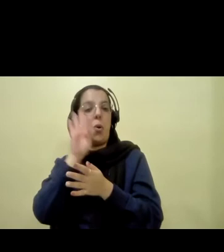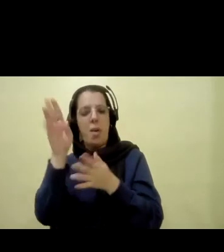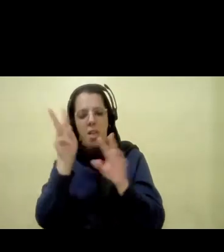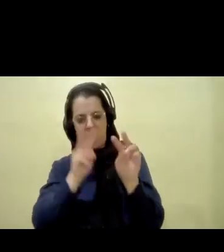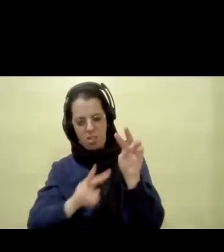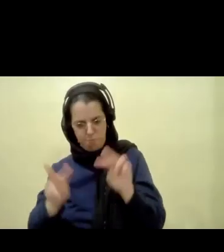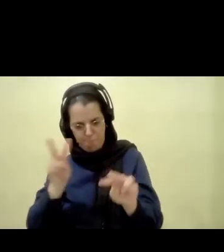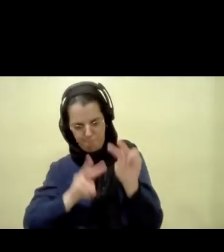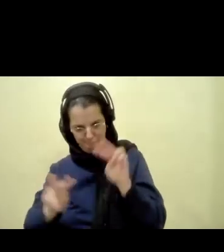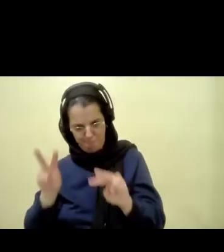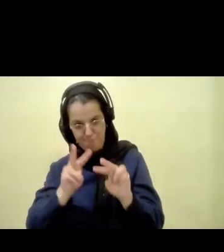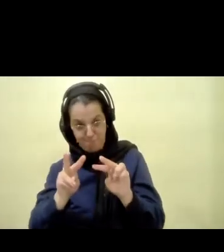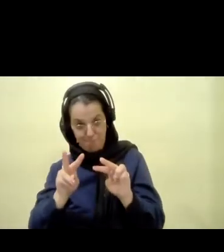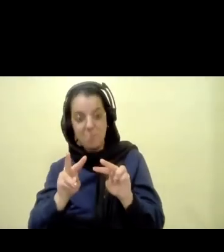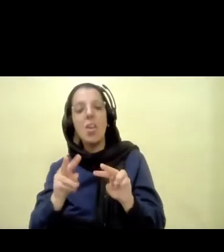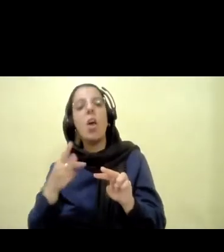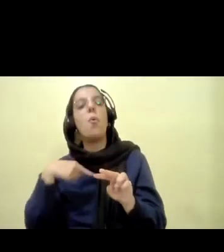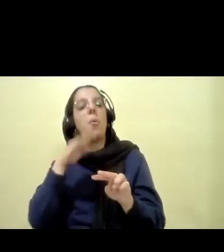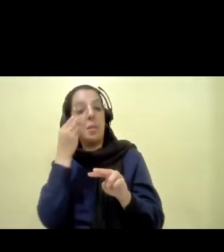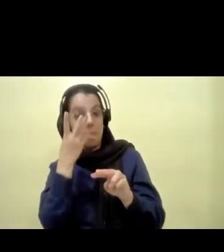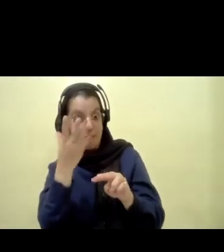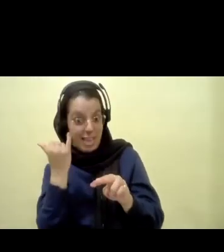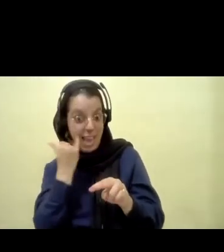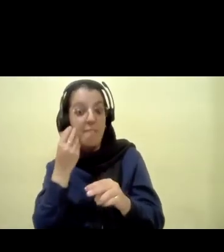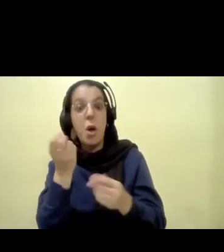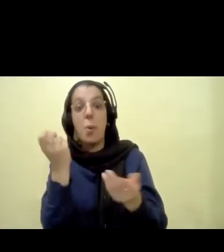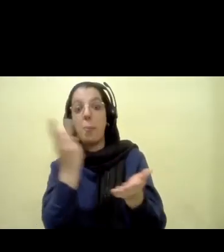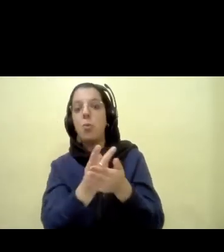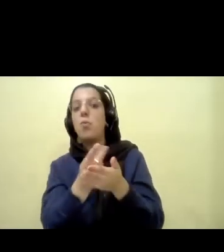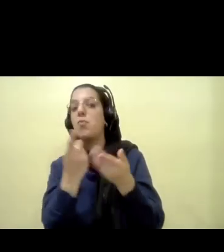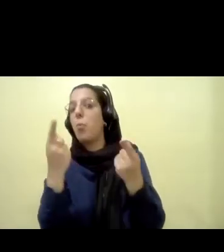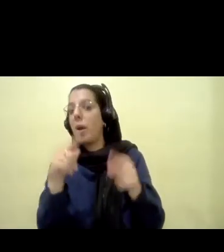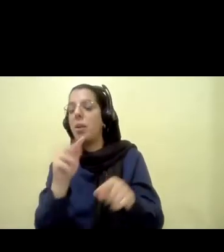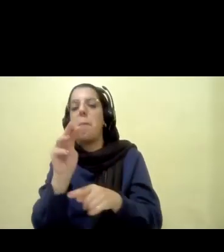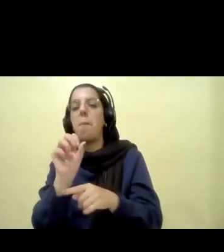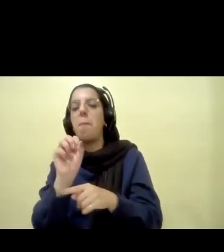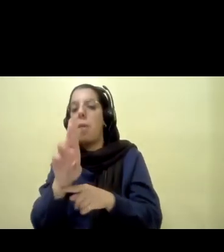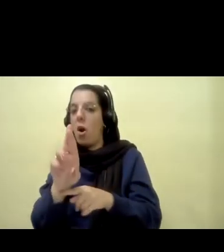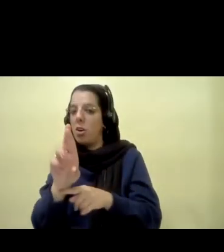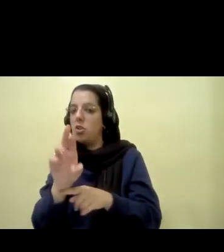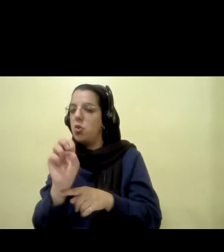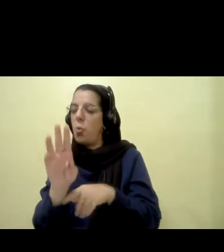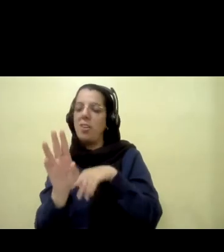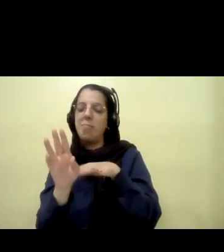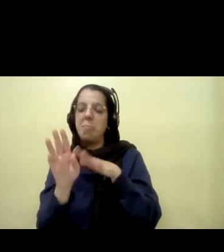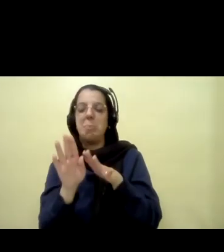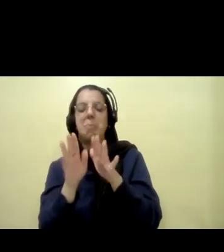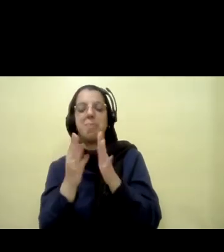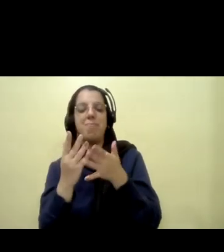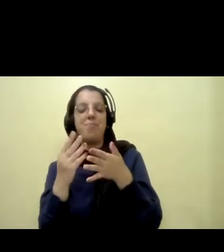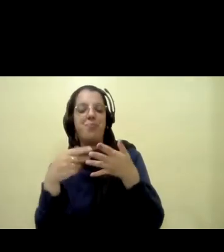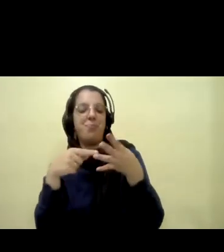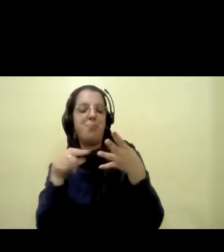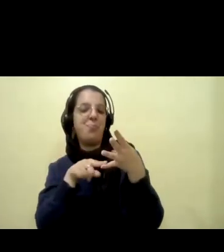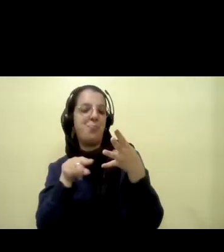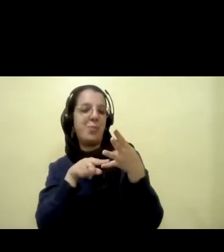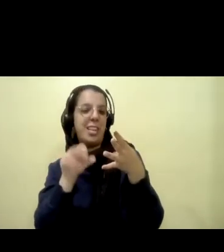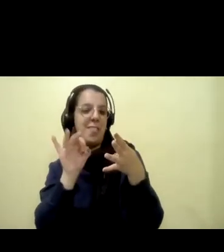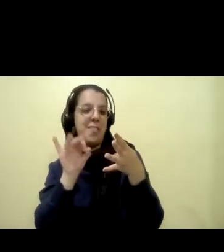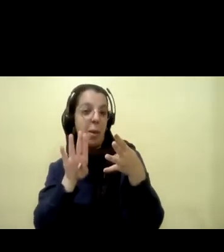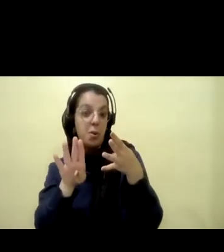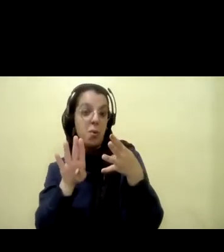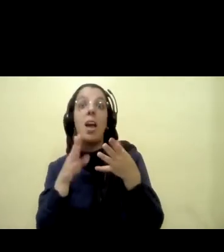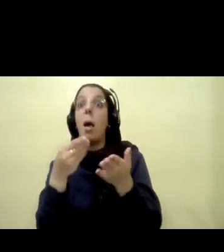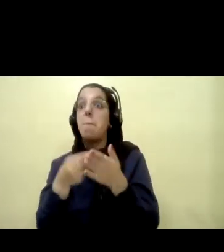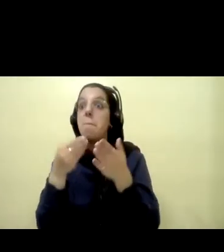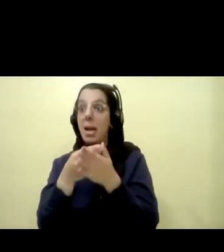grant or not in like March, maybe even late February, and you'll get the funding right away. So